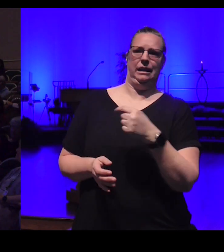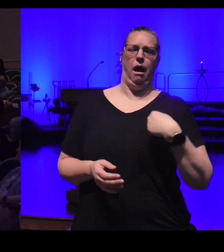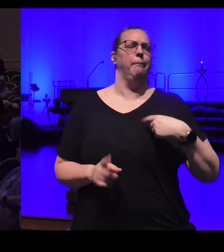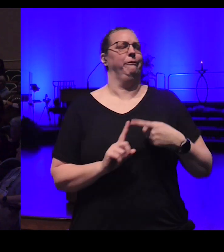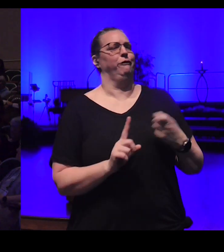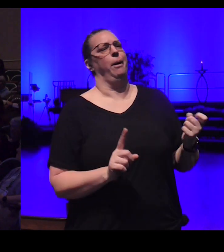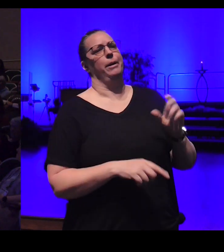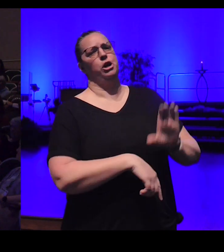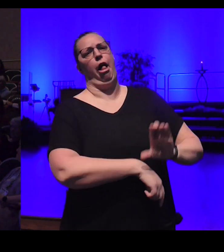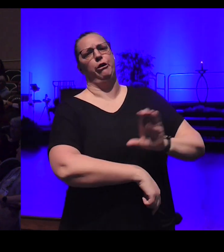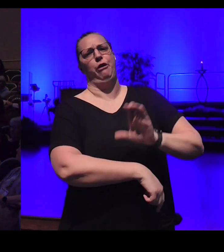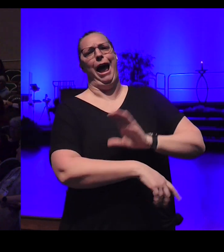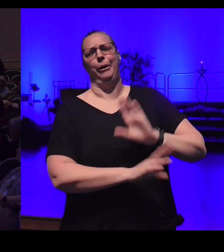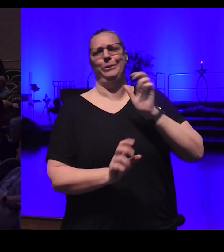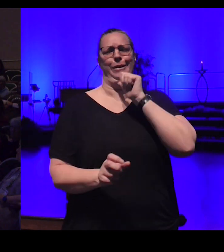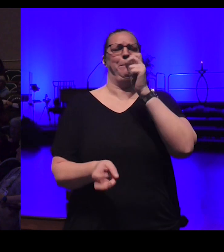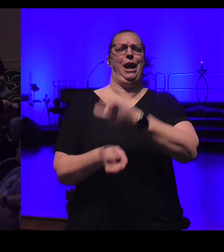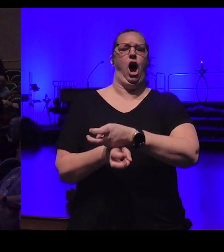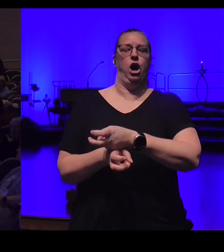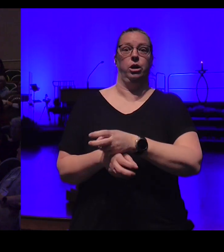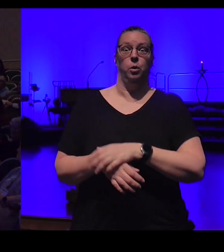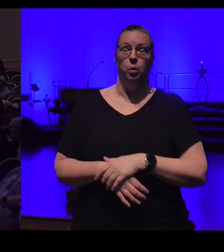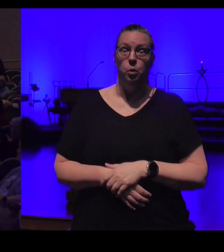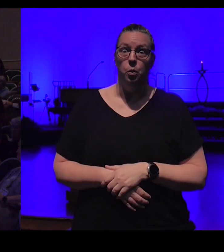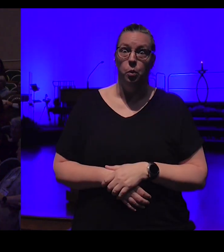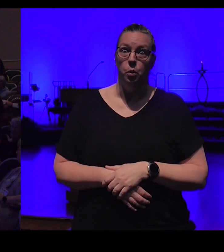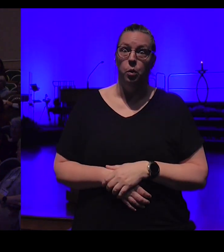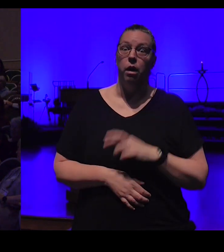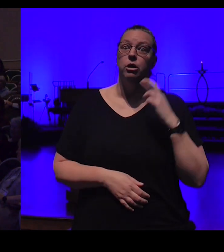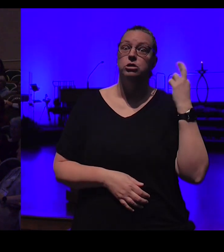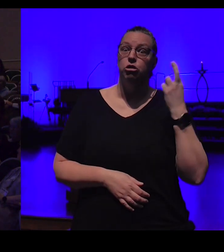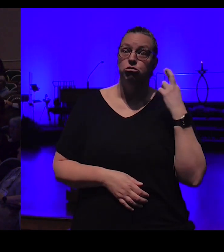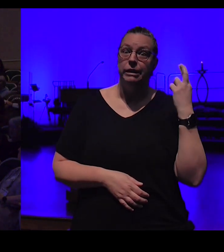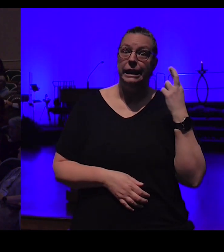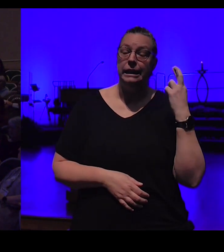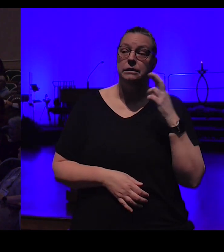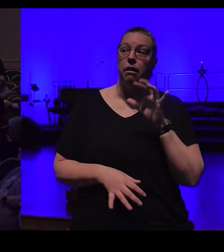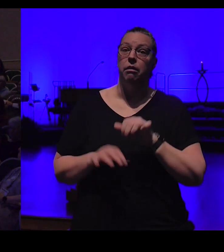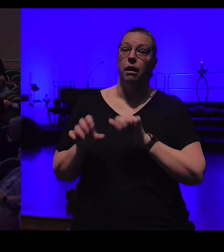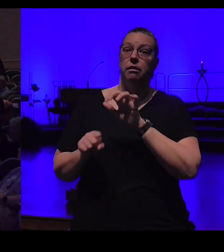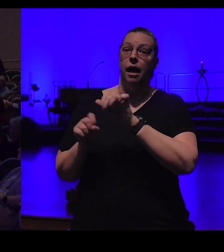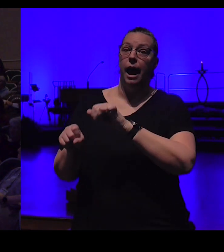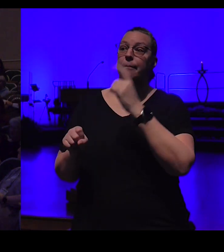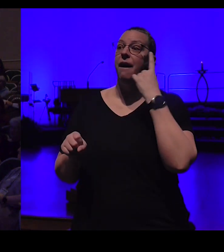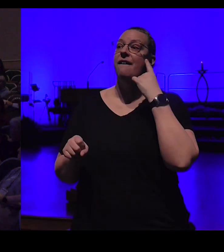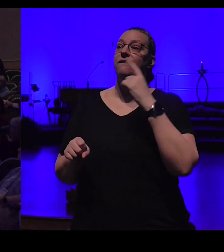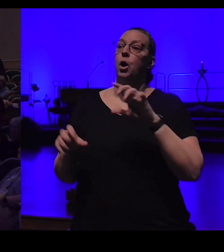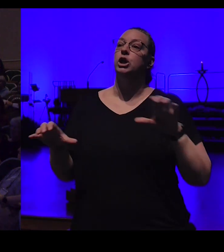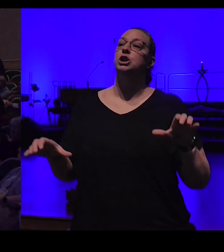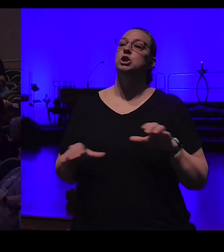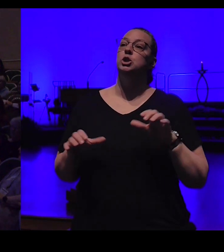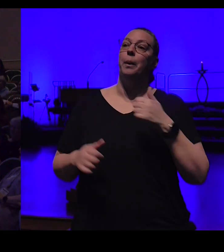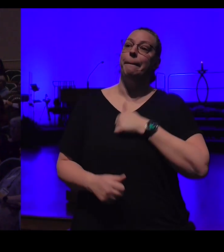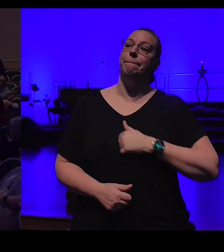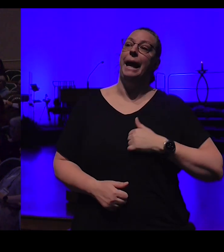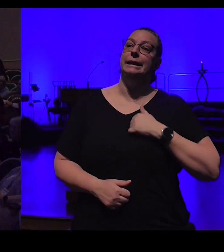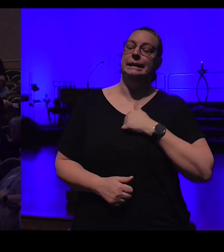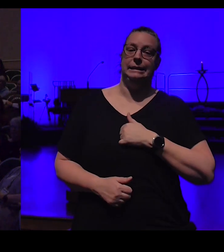from Colorado. How hard can this be? There's also a reason that people climb that mountain for doing penance. So